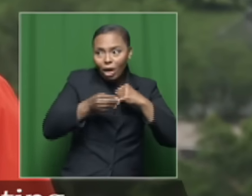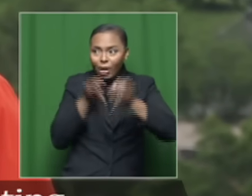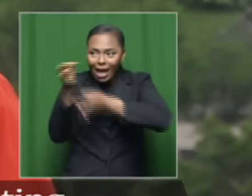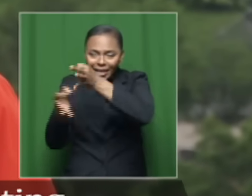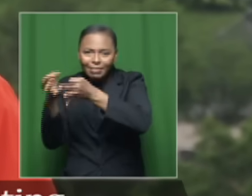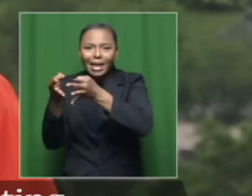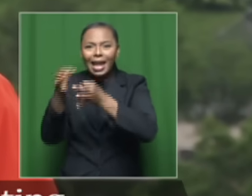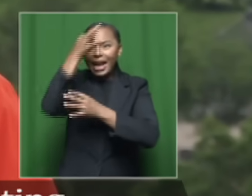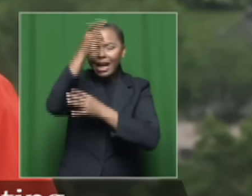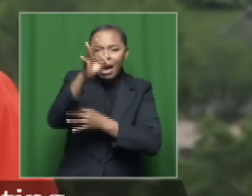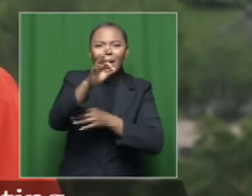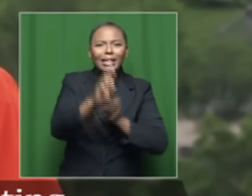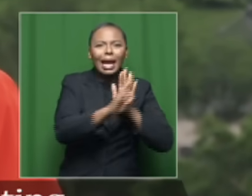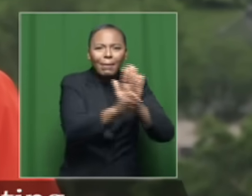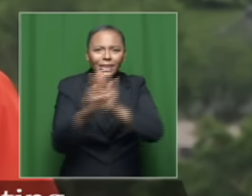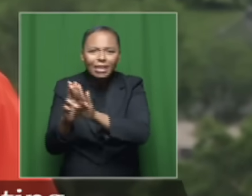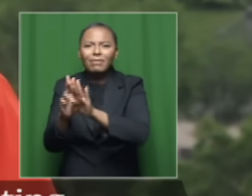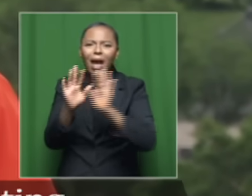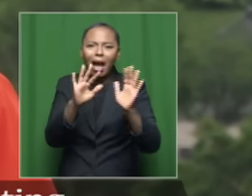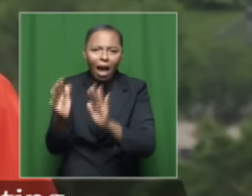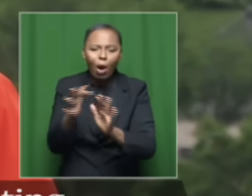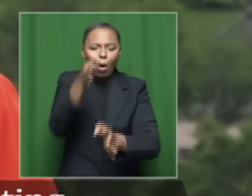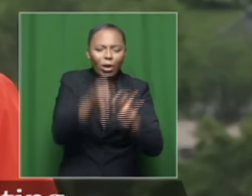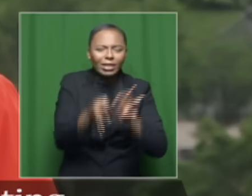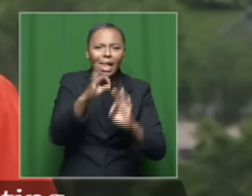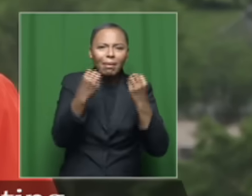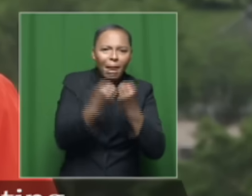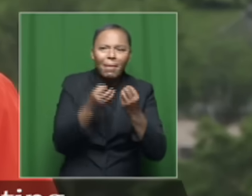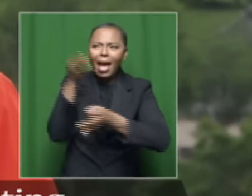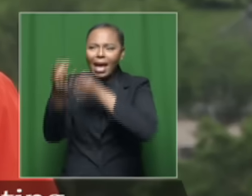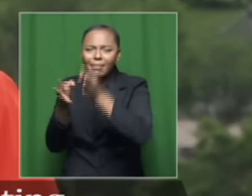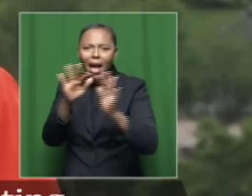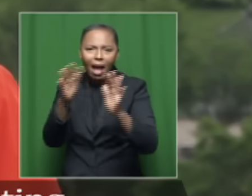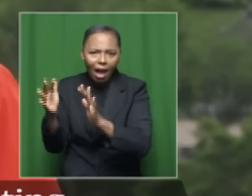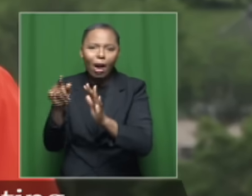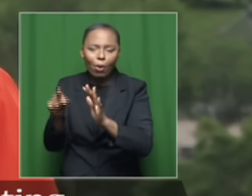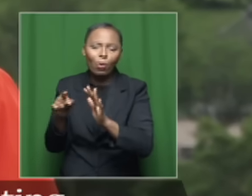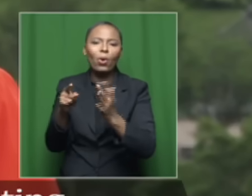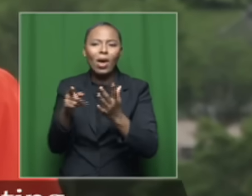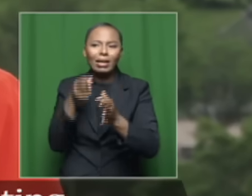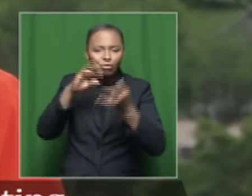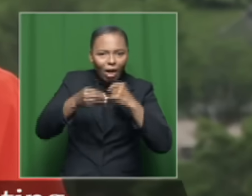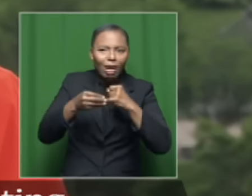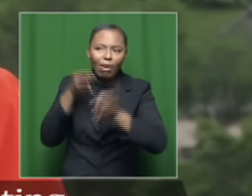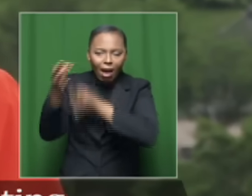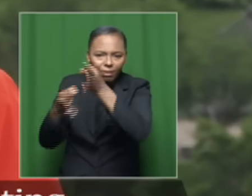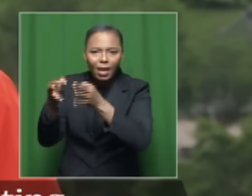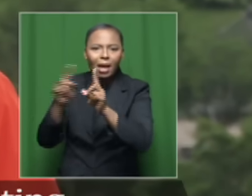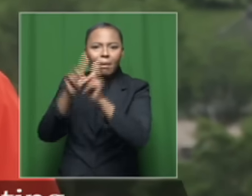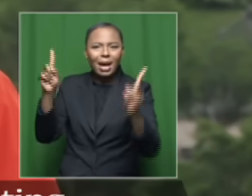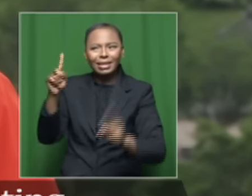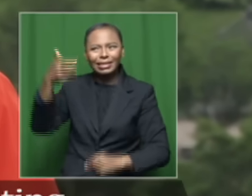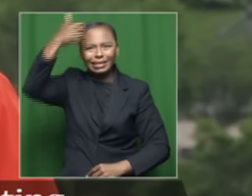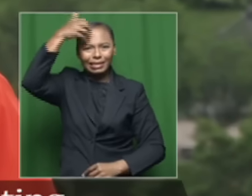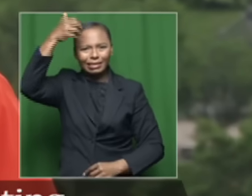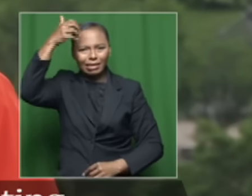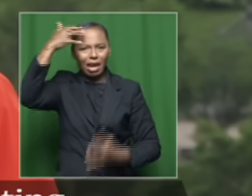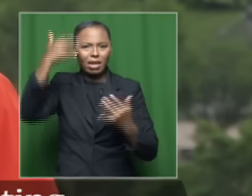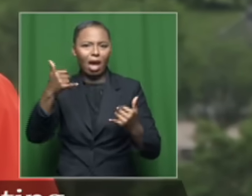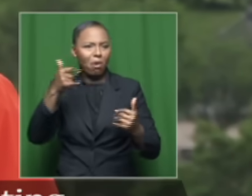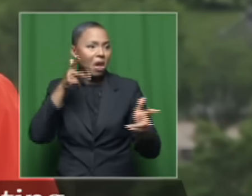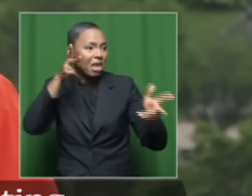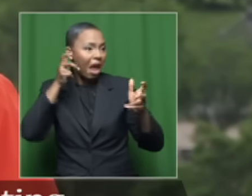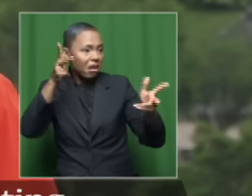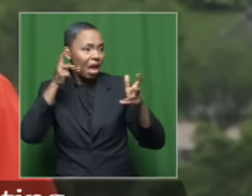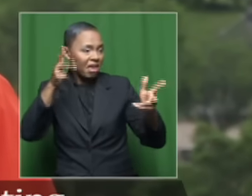African government, or indeed the majority of the South African population. But really, Donald Trump didn't give the South